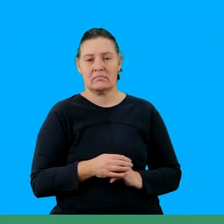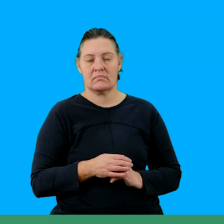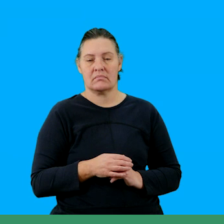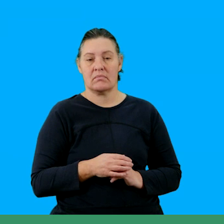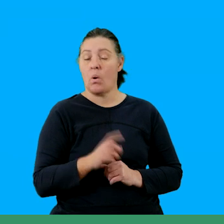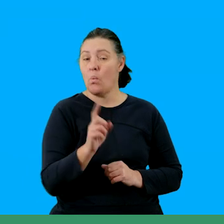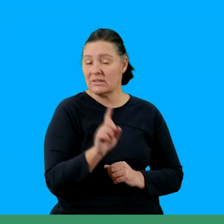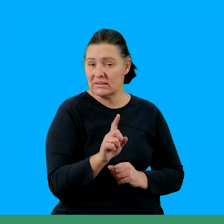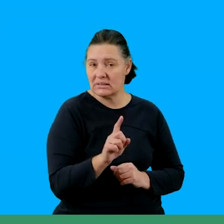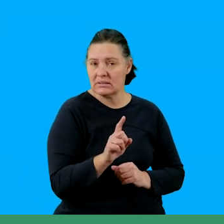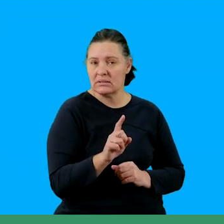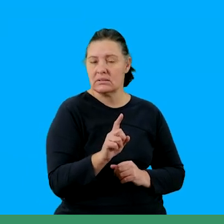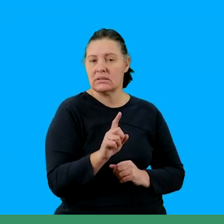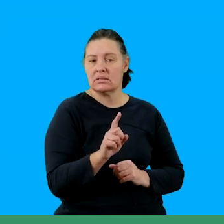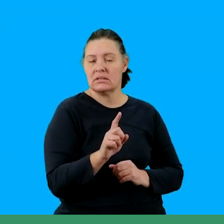in the